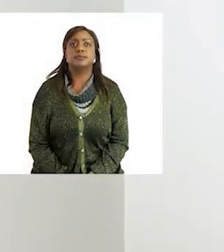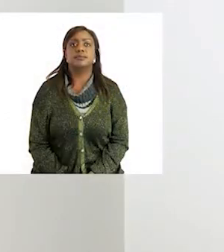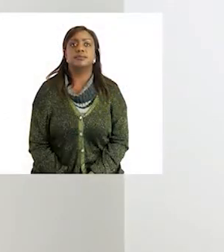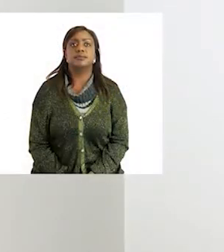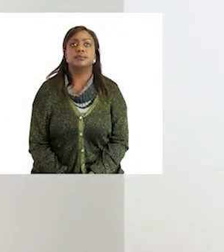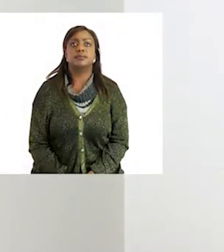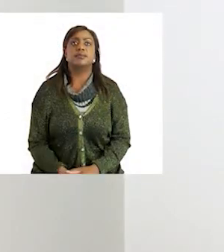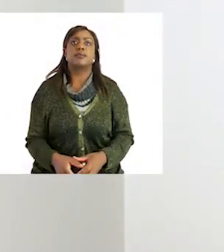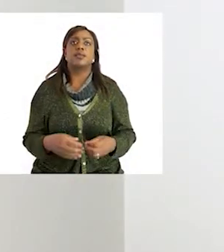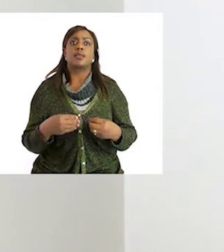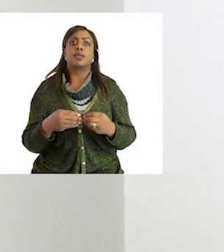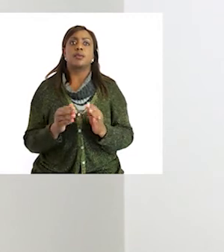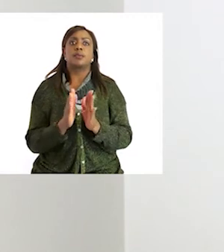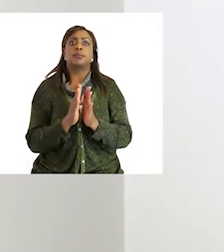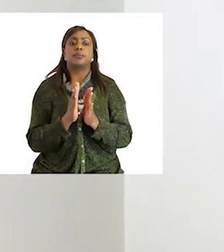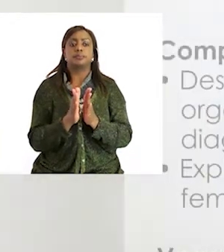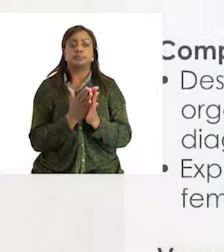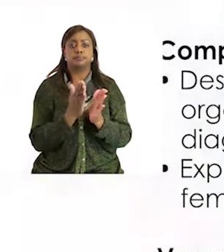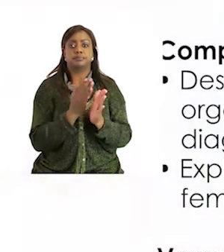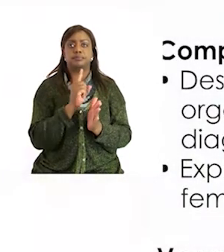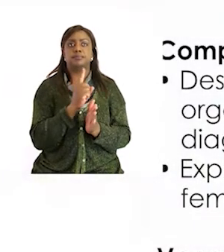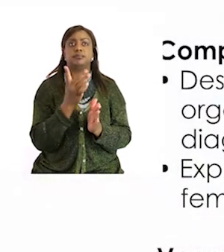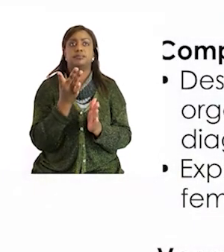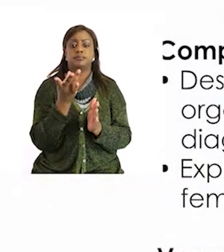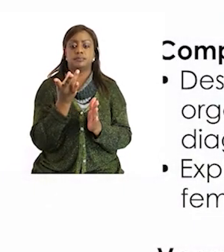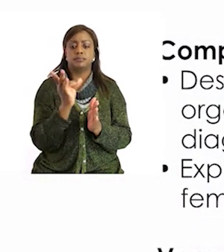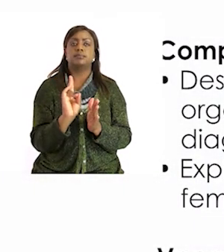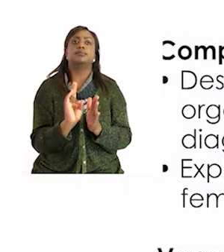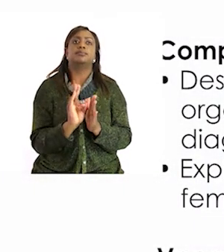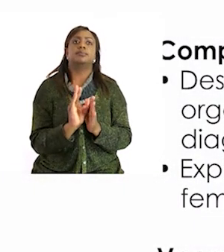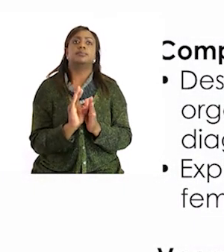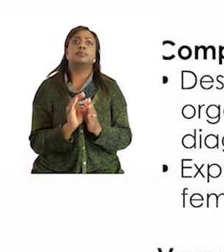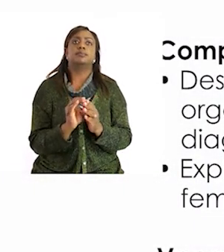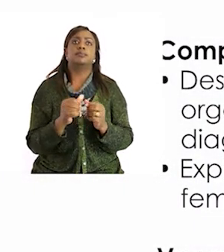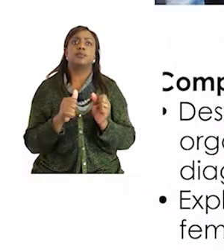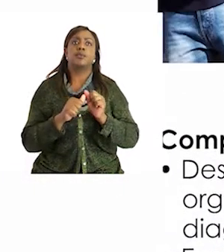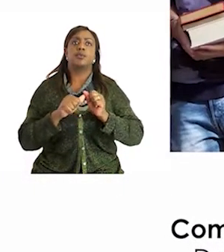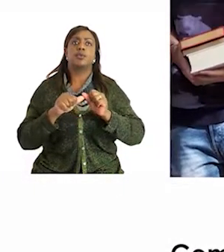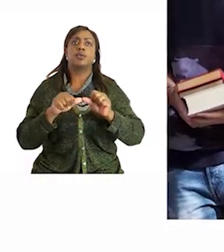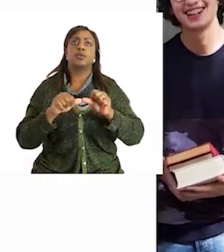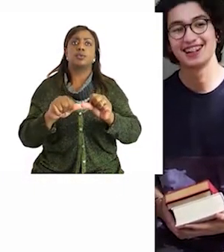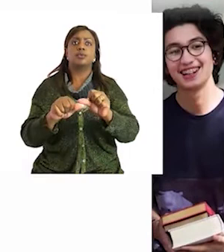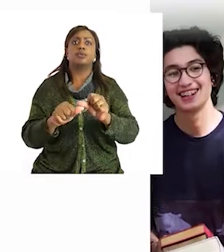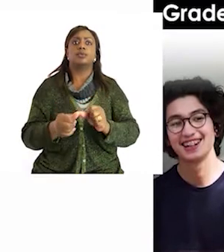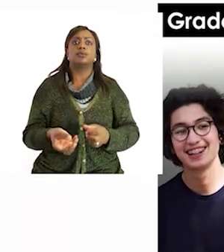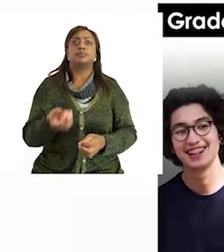Let us now turn to page 17. Where we will look at puberty and sexual